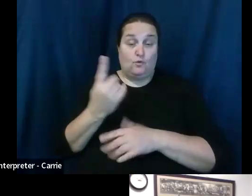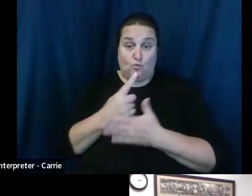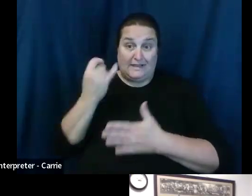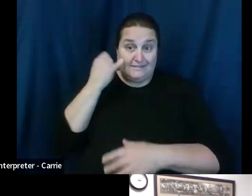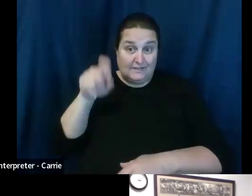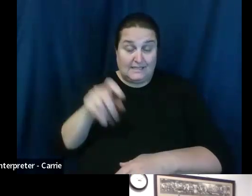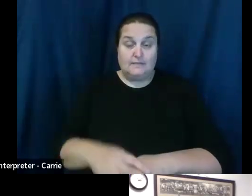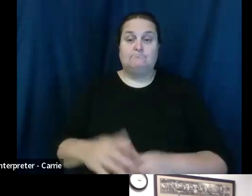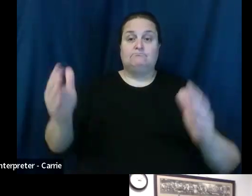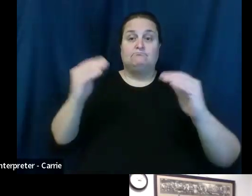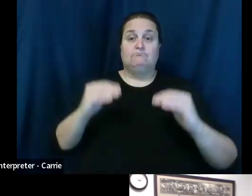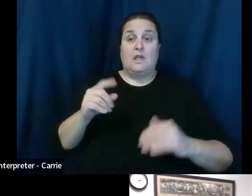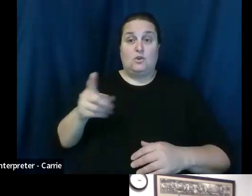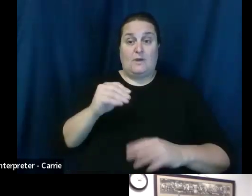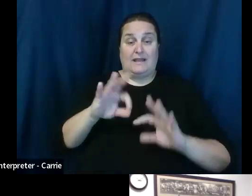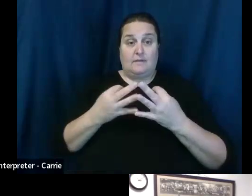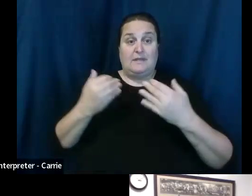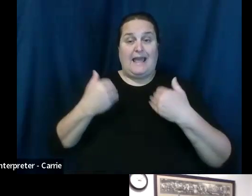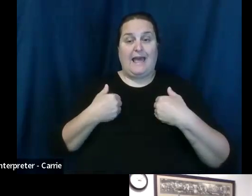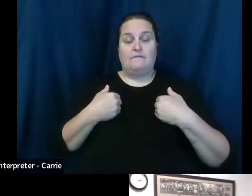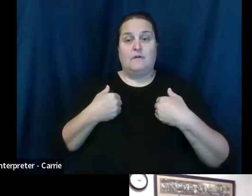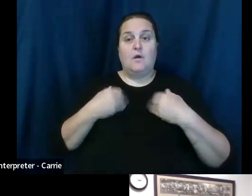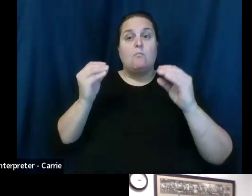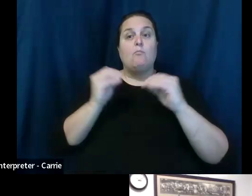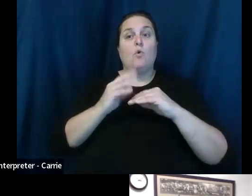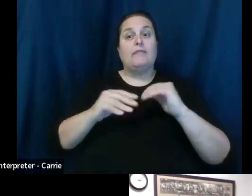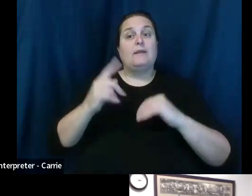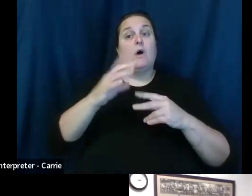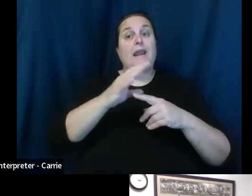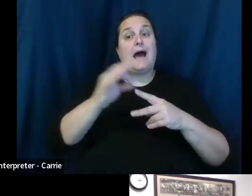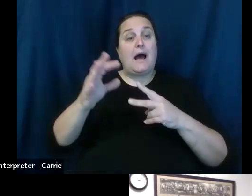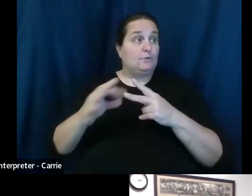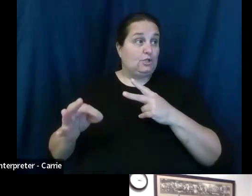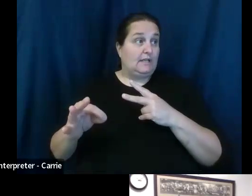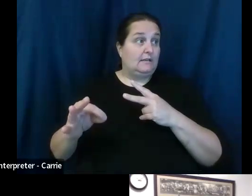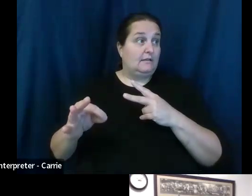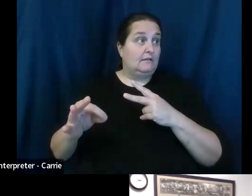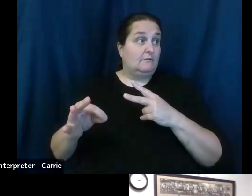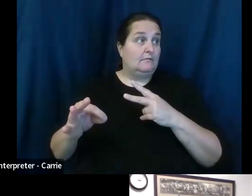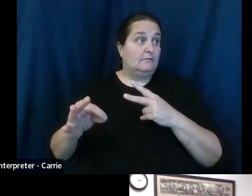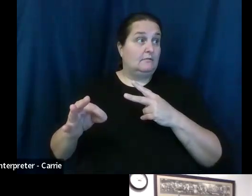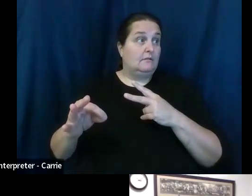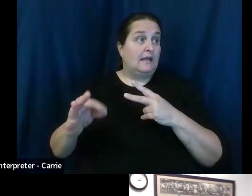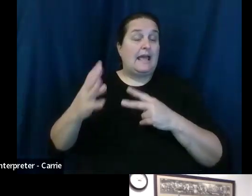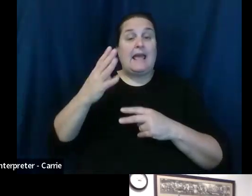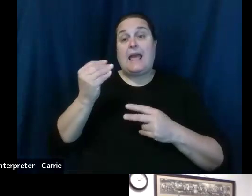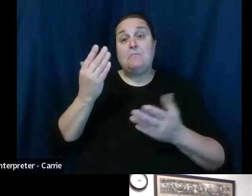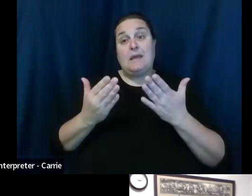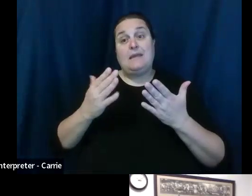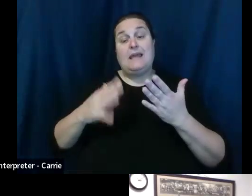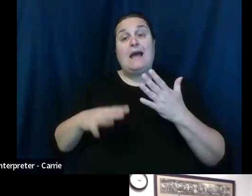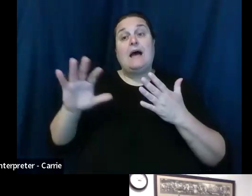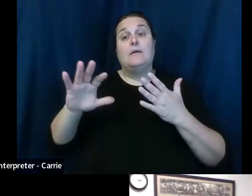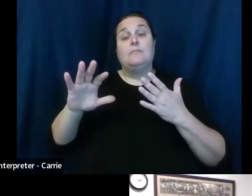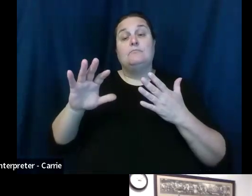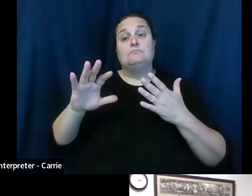Do you and your family have more than one option available for each of the above as well as possible out-of-town options.